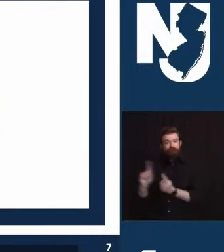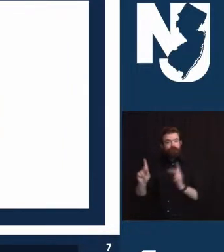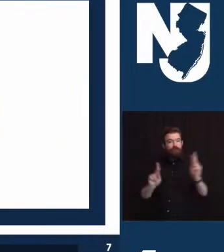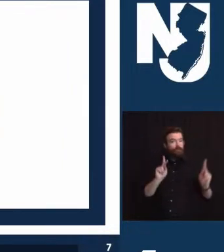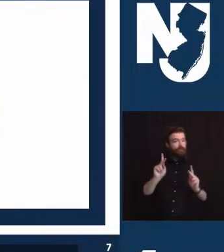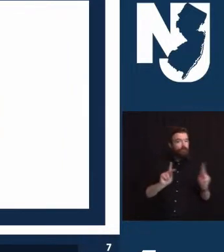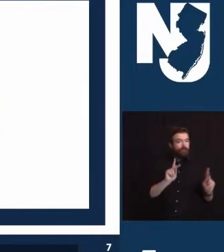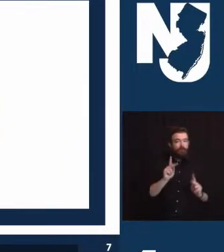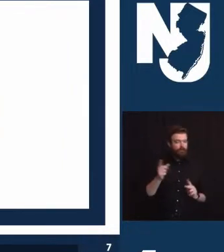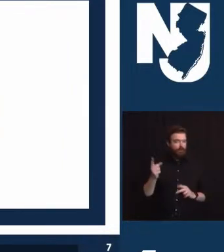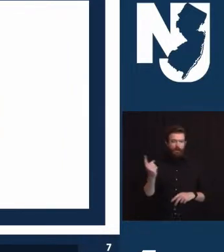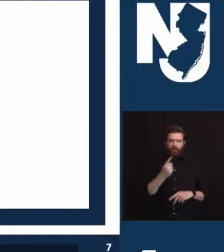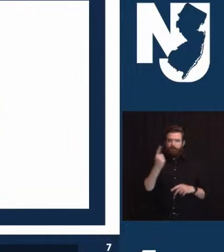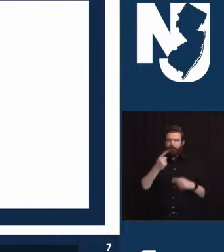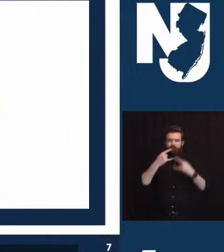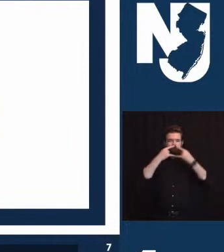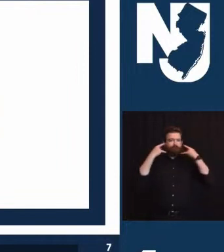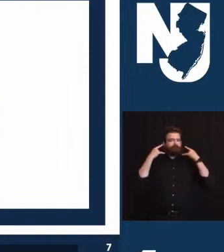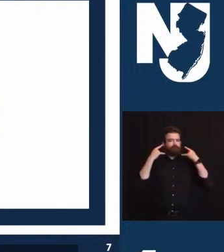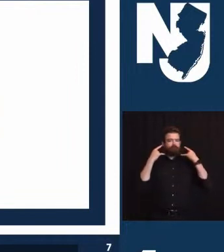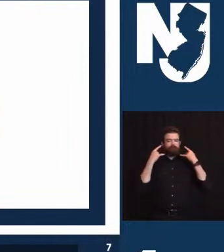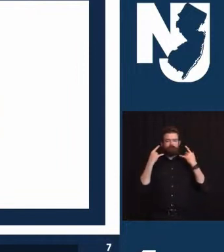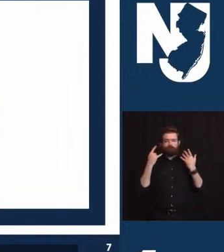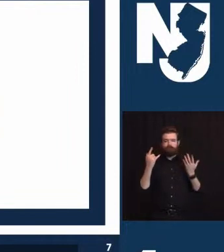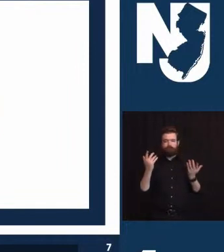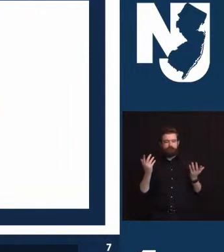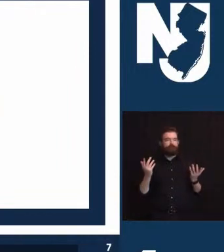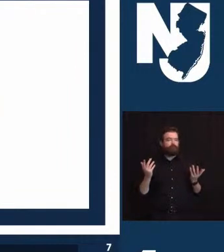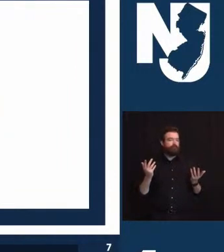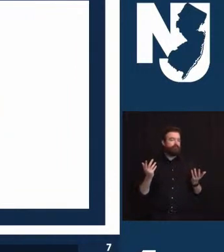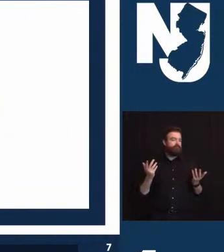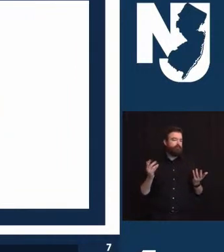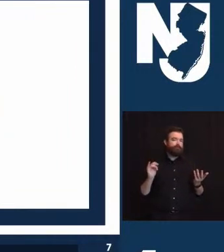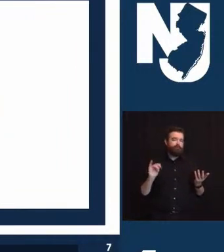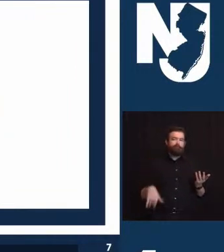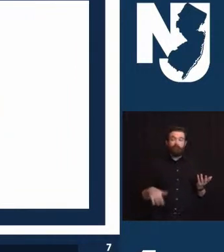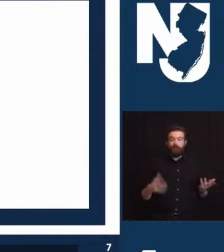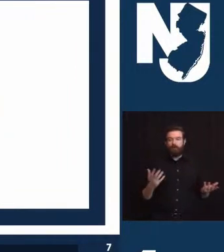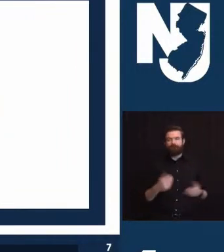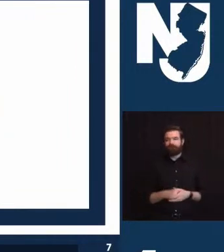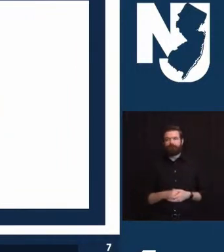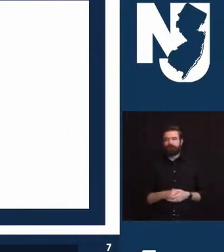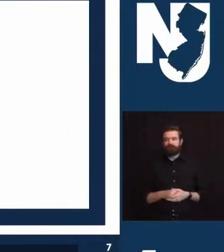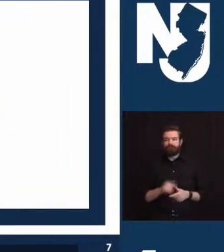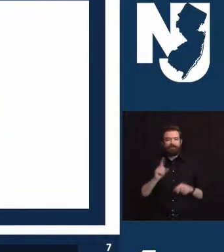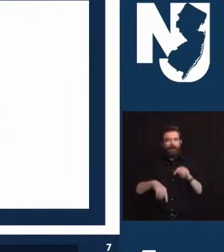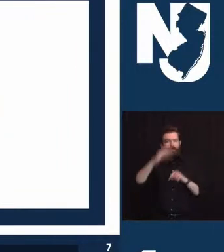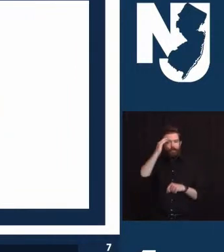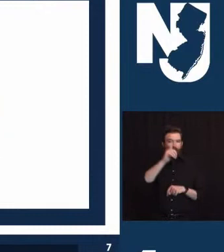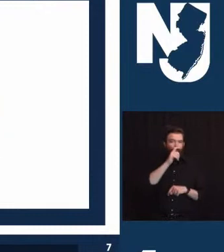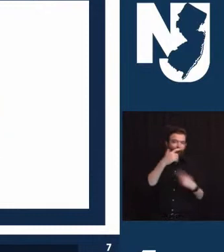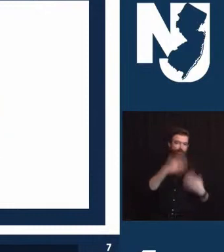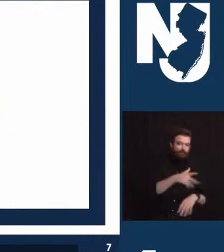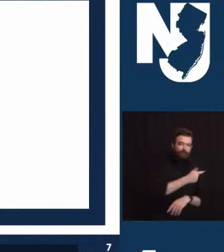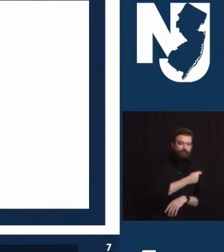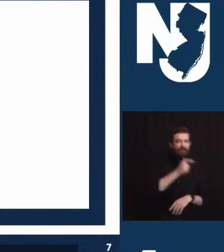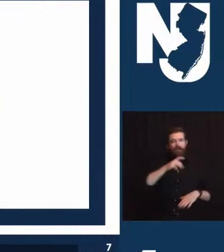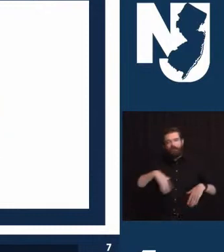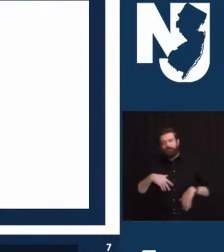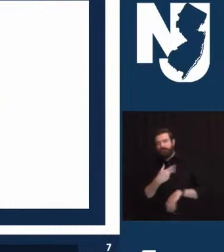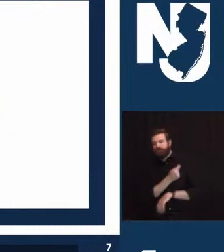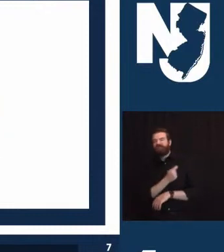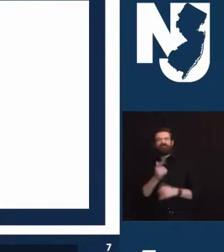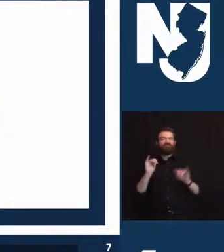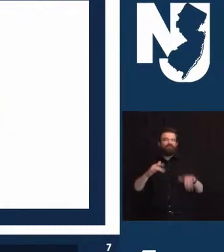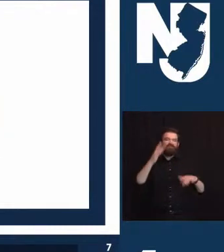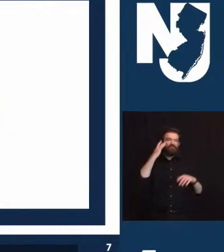of respect for everyone in here tonight. Good words of wisdom, Pat, from Rick, who I don't know, but I respect.